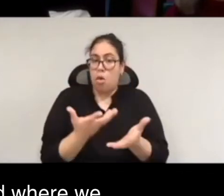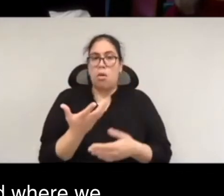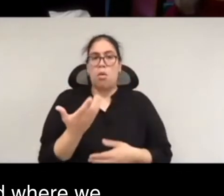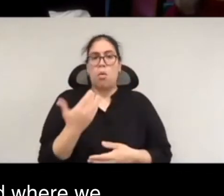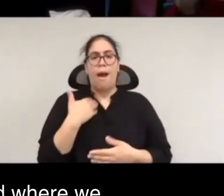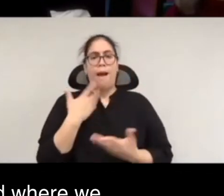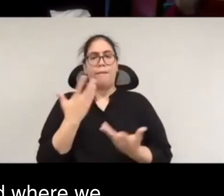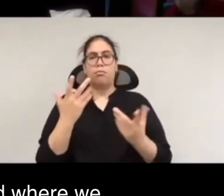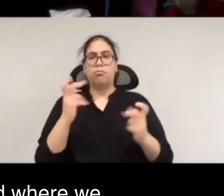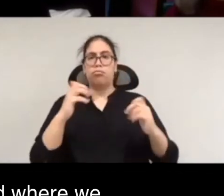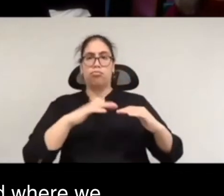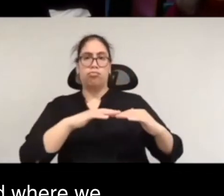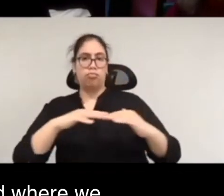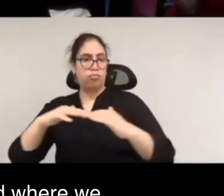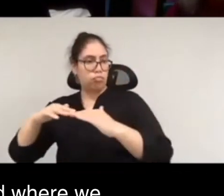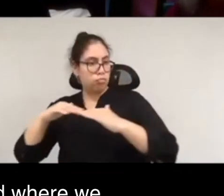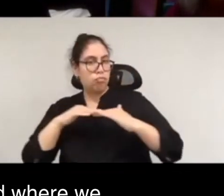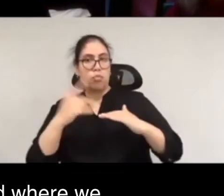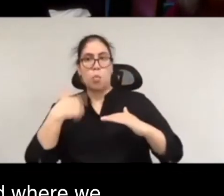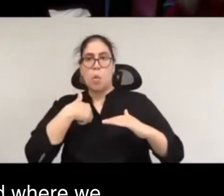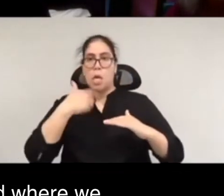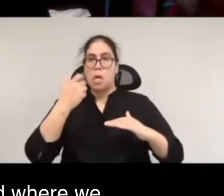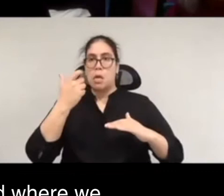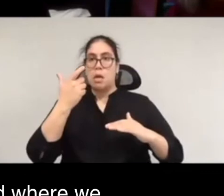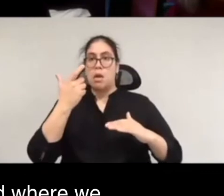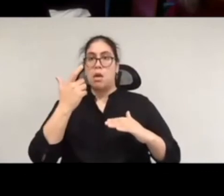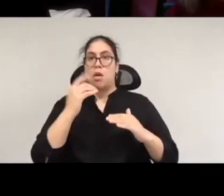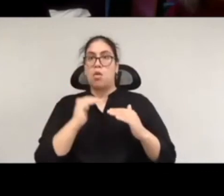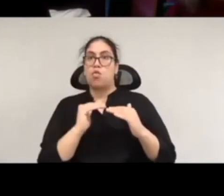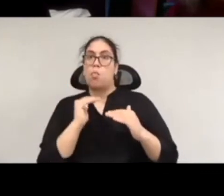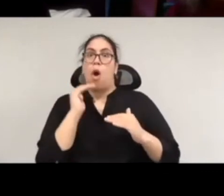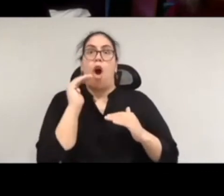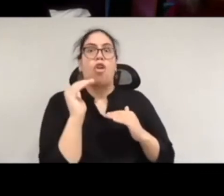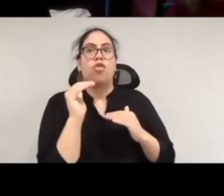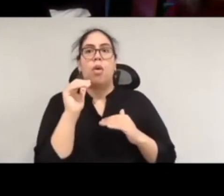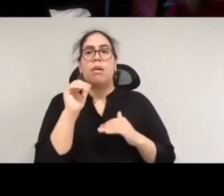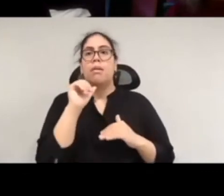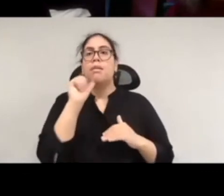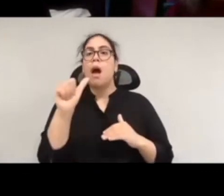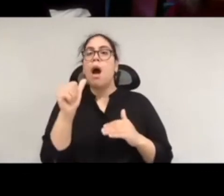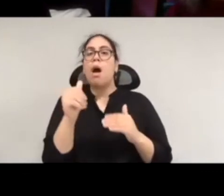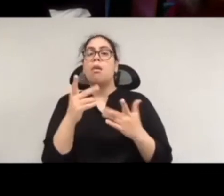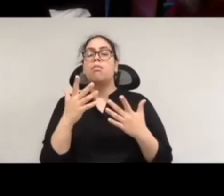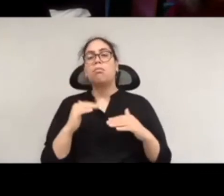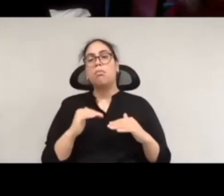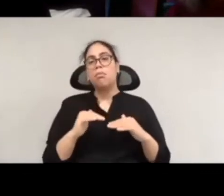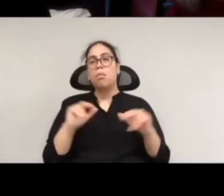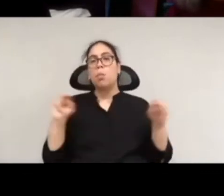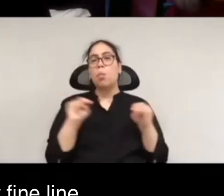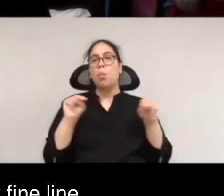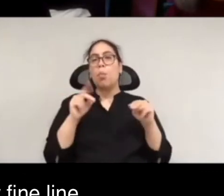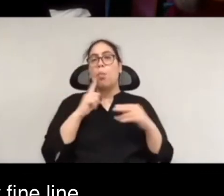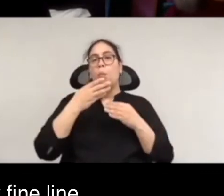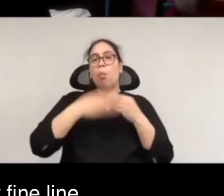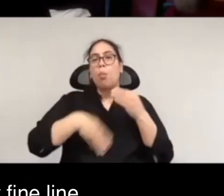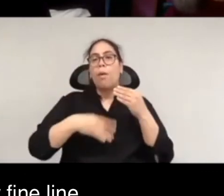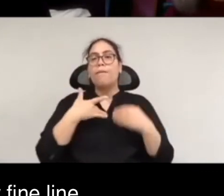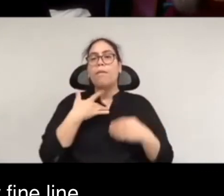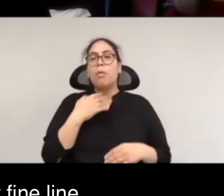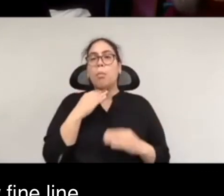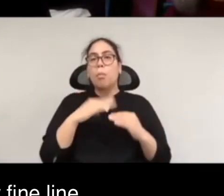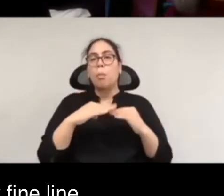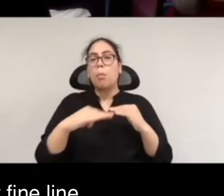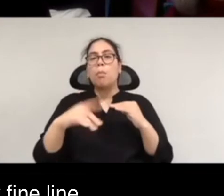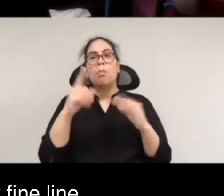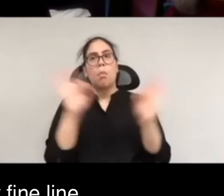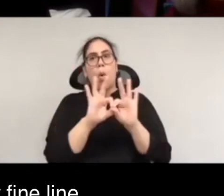even ground where we don't go too monotone, but we're also not taking over. And that's a very fine